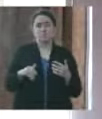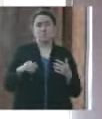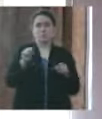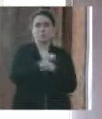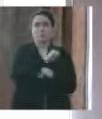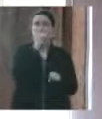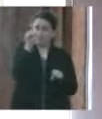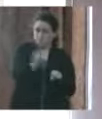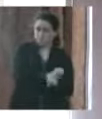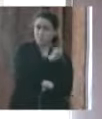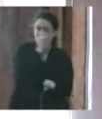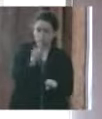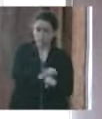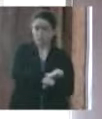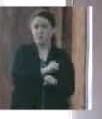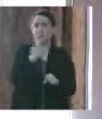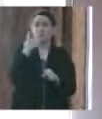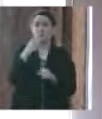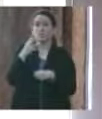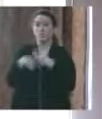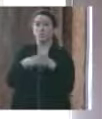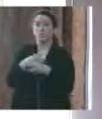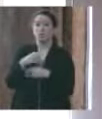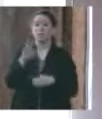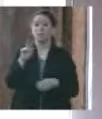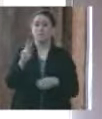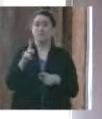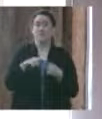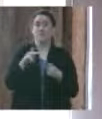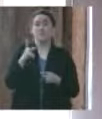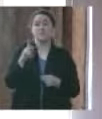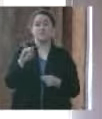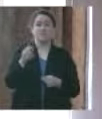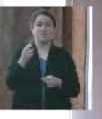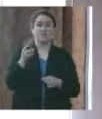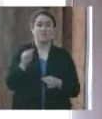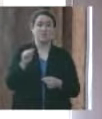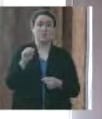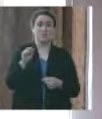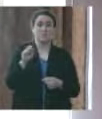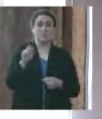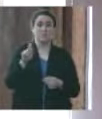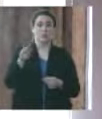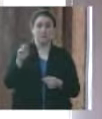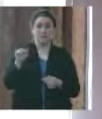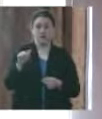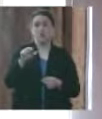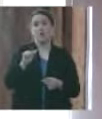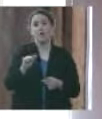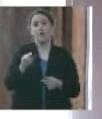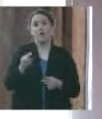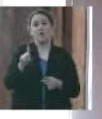hard. On the World Bank side, Keshav Varma and Andrei Kushlin have done an exceptional job. Their